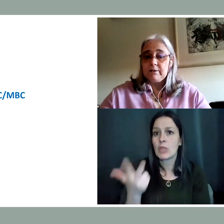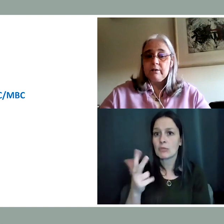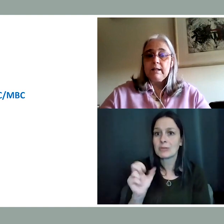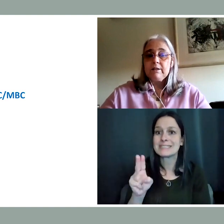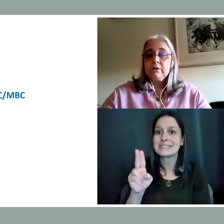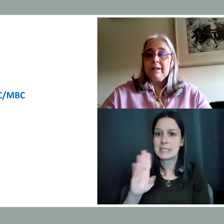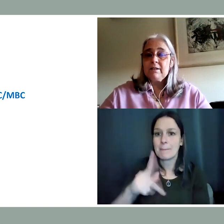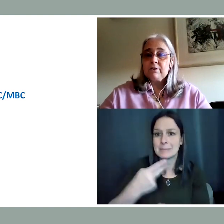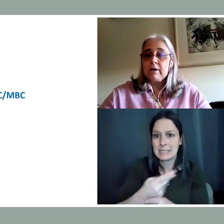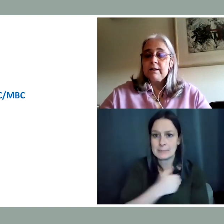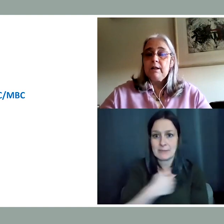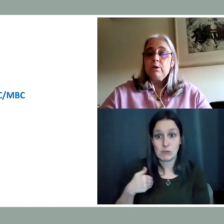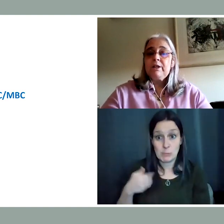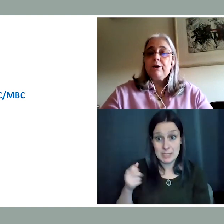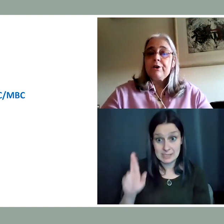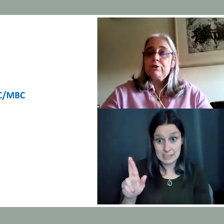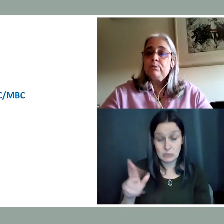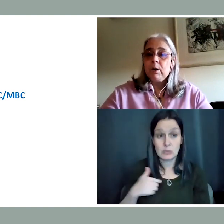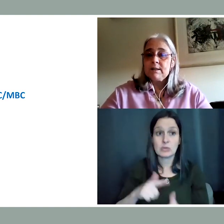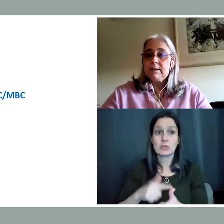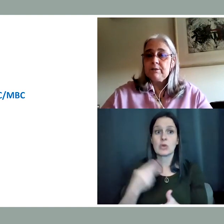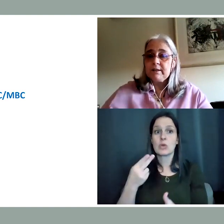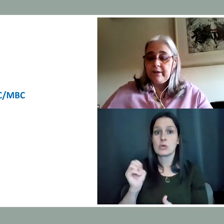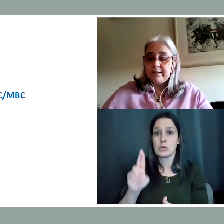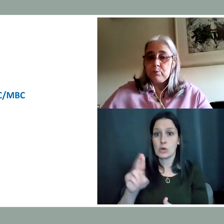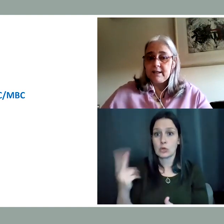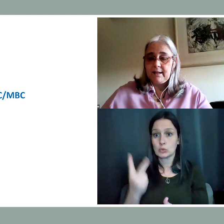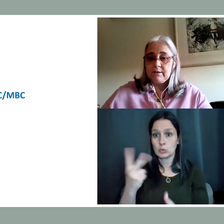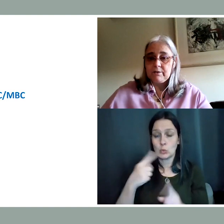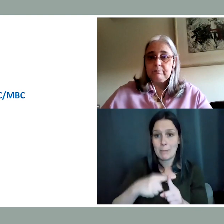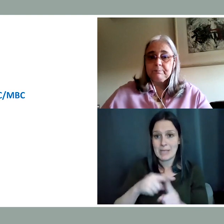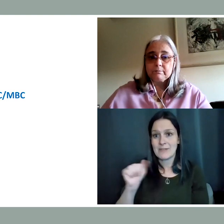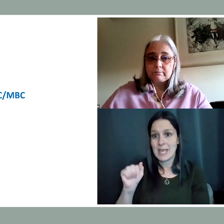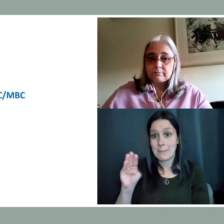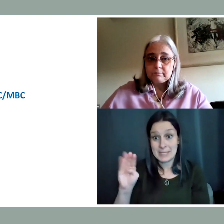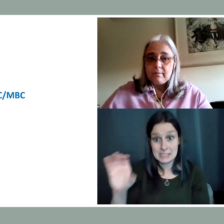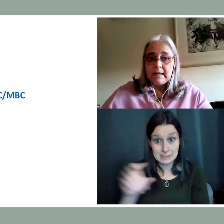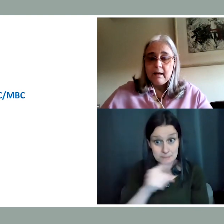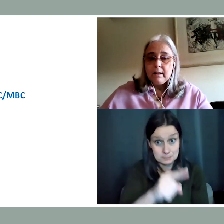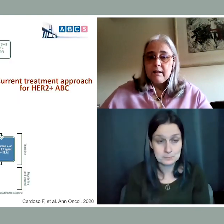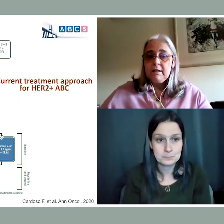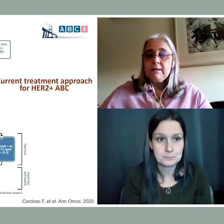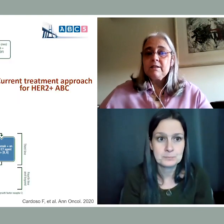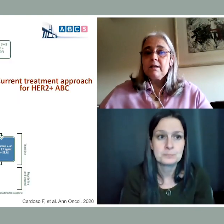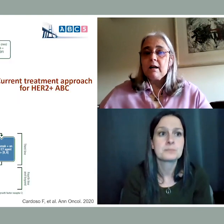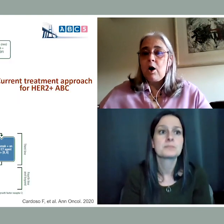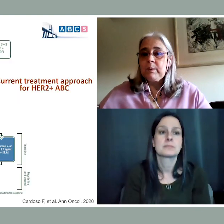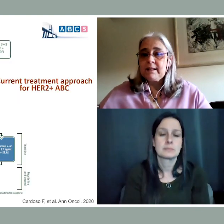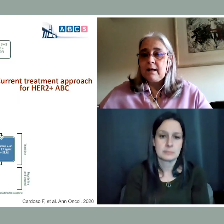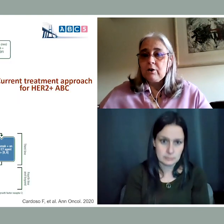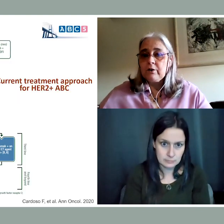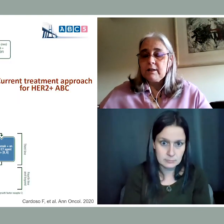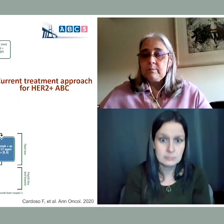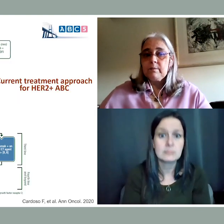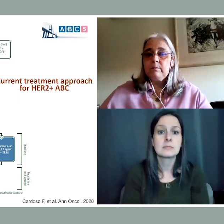breast cancer. So let's start with HER2 positive advanced breast cancer. This is a